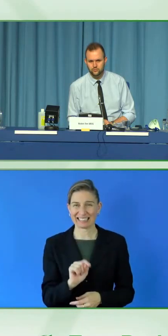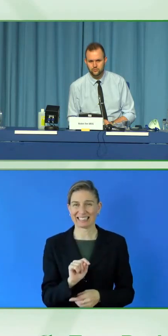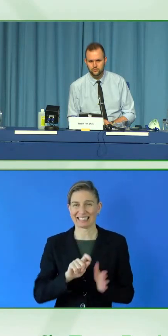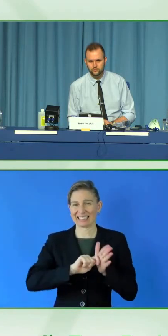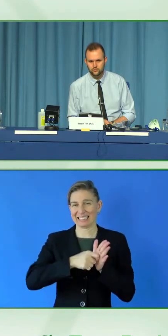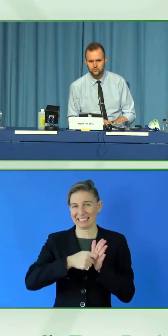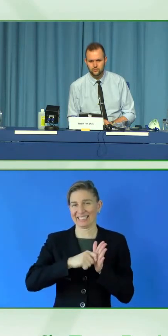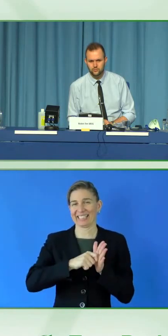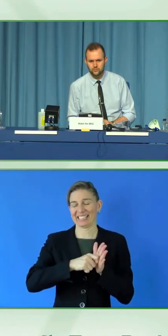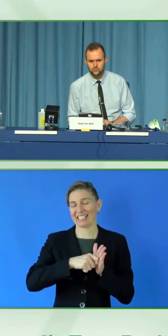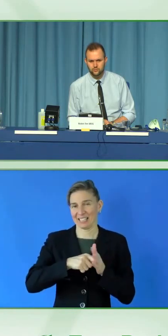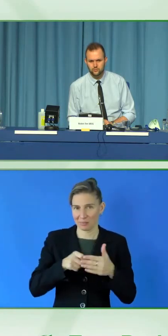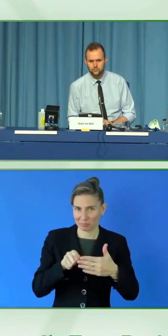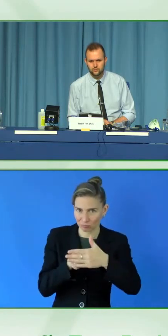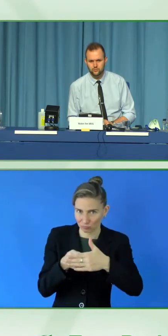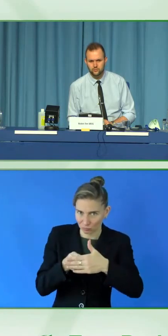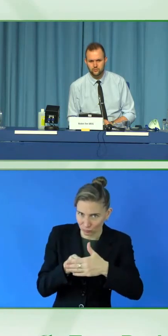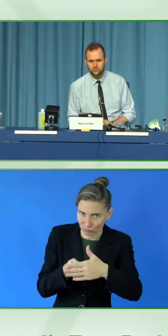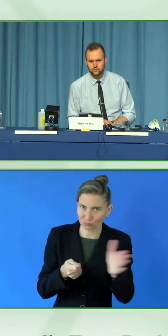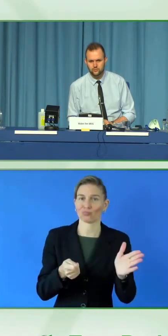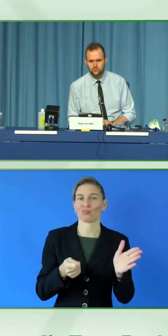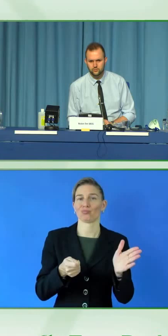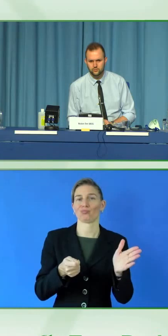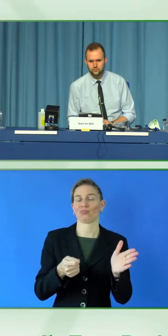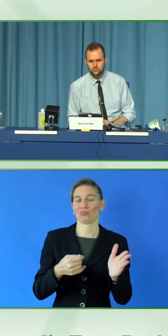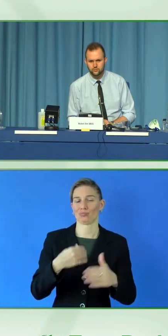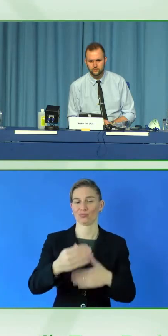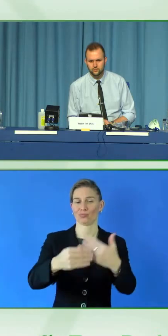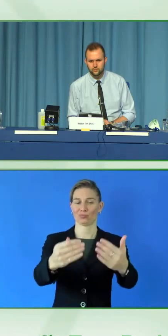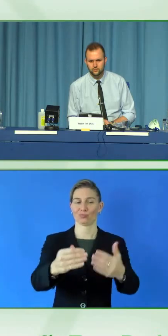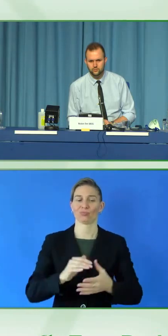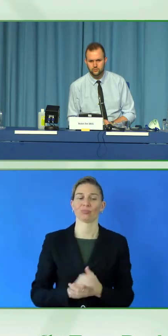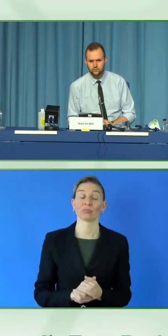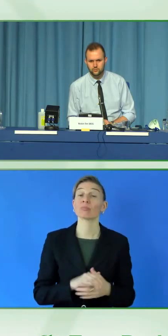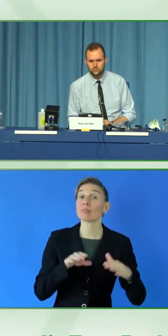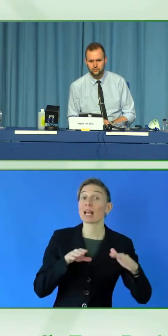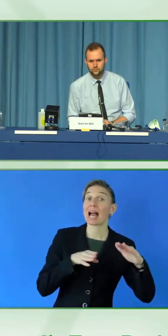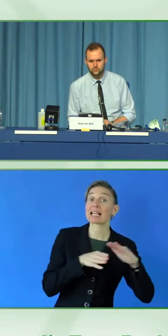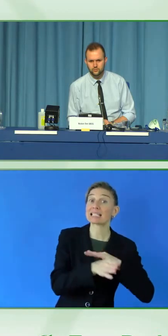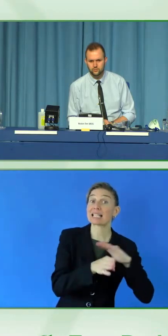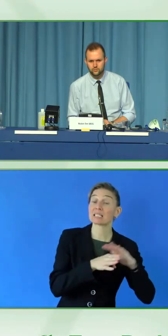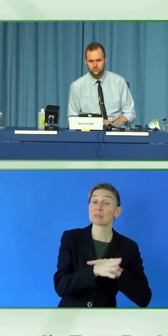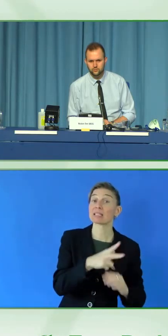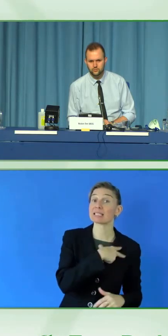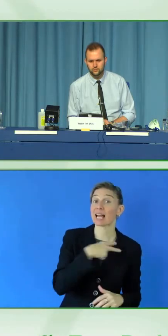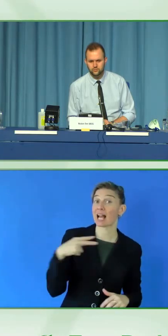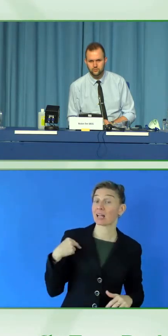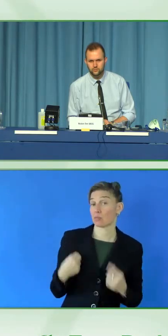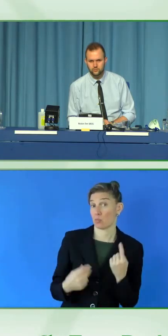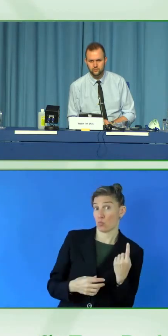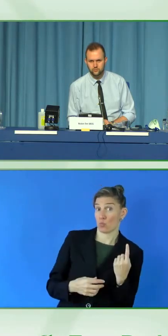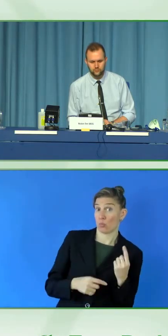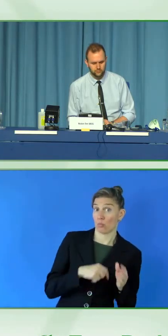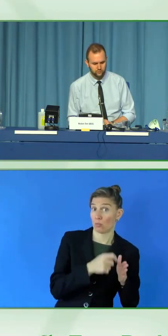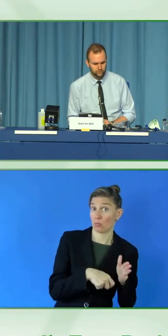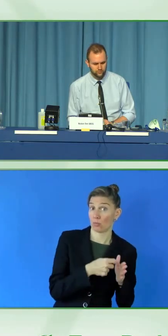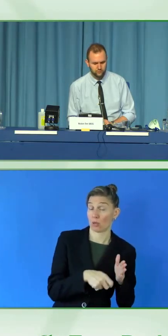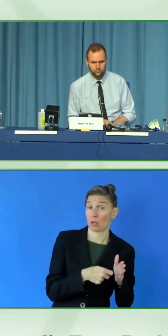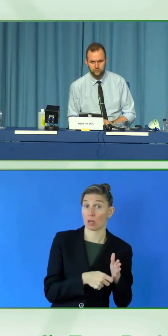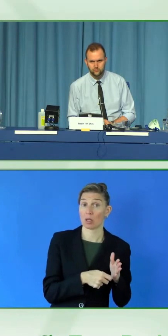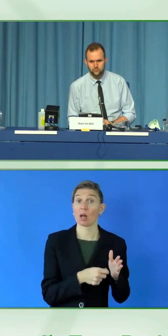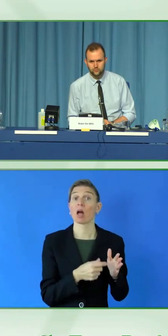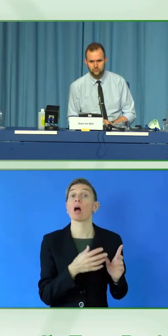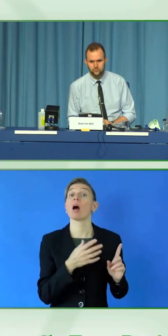projects. The Accessible Zagreb is only one project, but all our